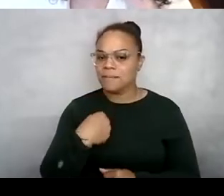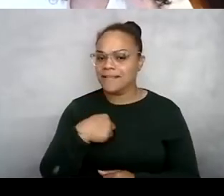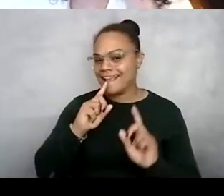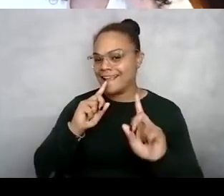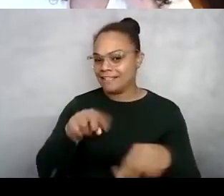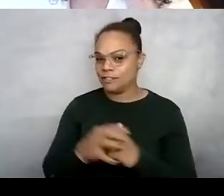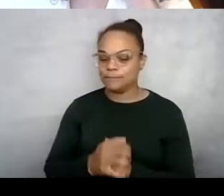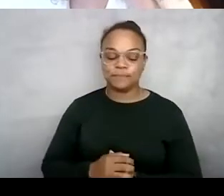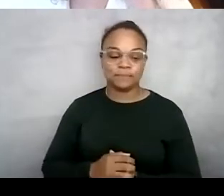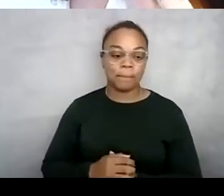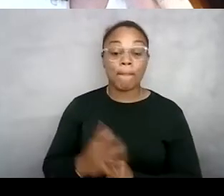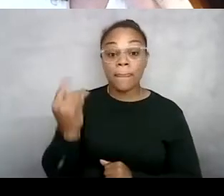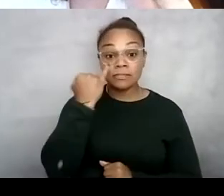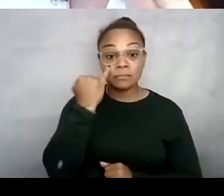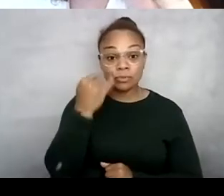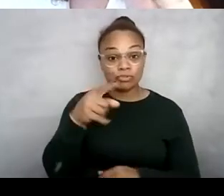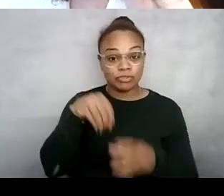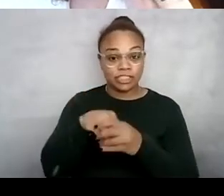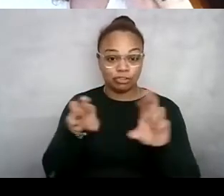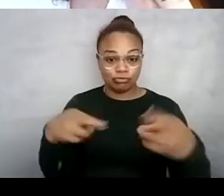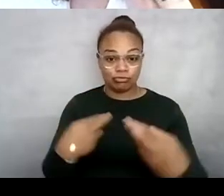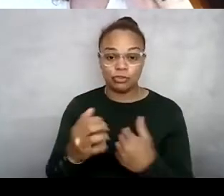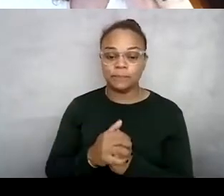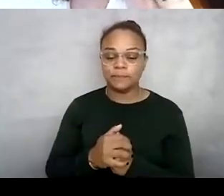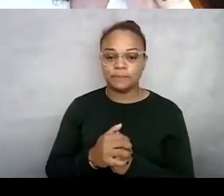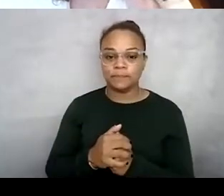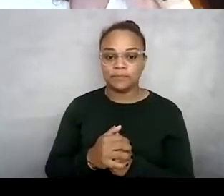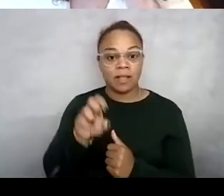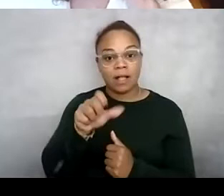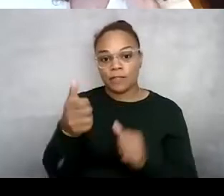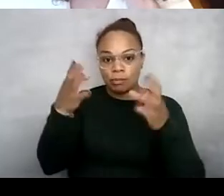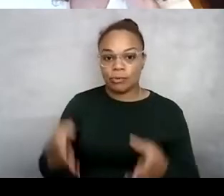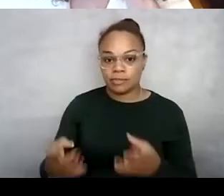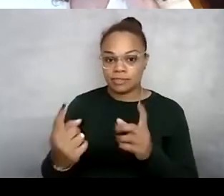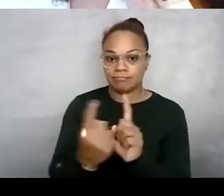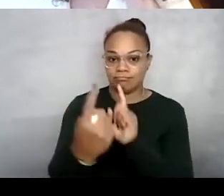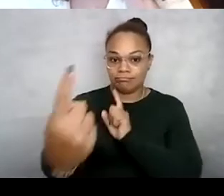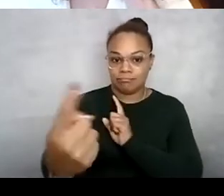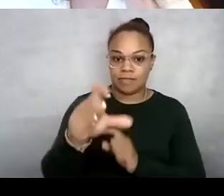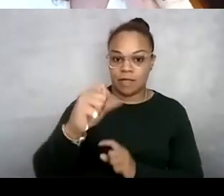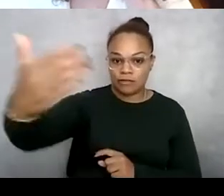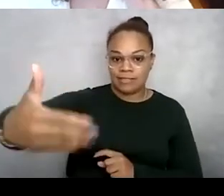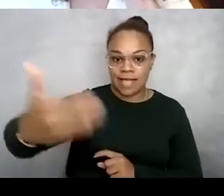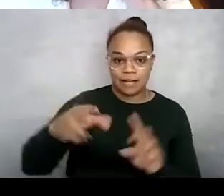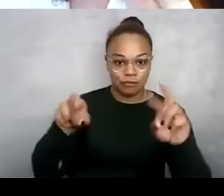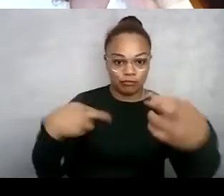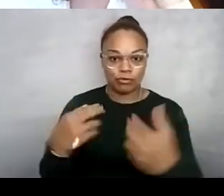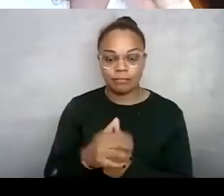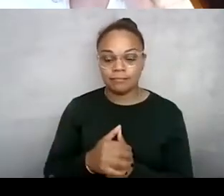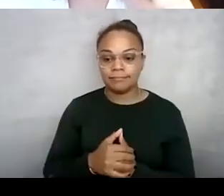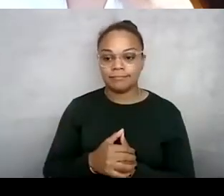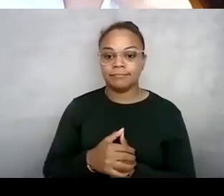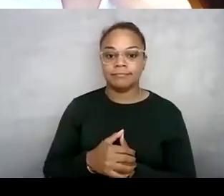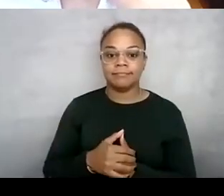let's say you're in a room and there is someone on the other side of the room and each of them has a little ball. And each of them is going to take that